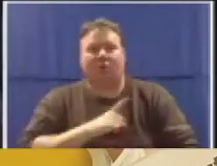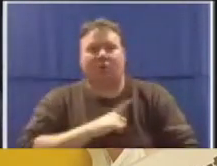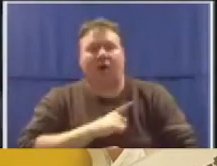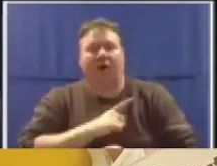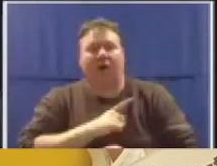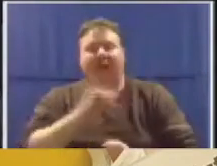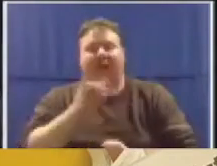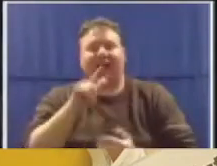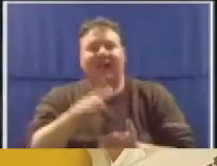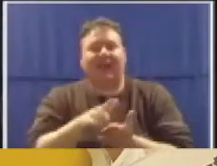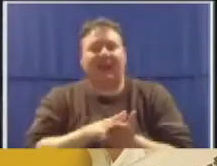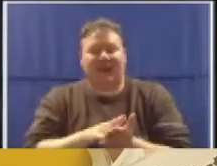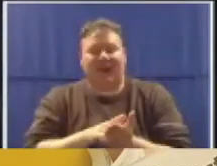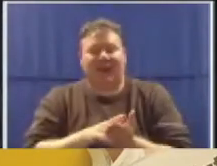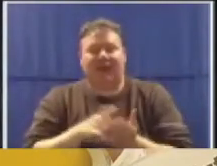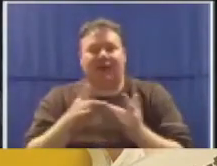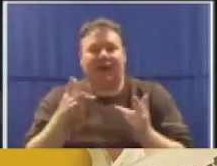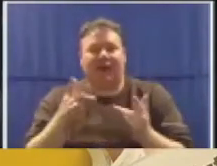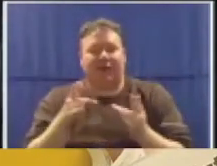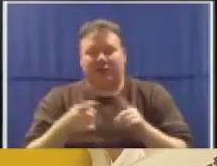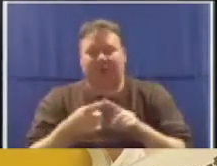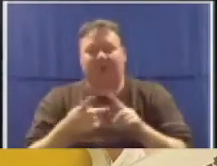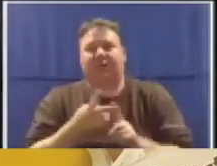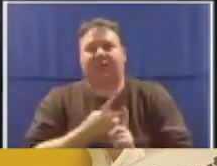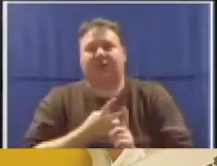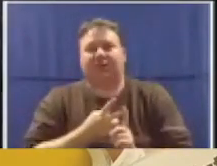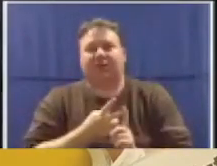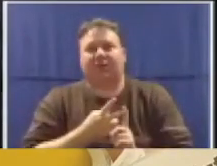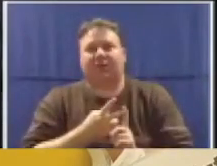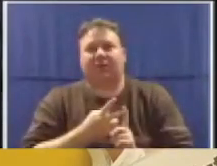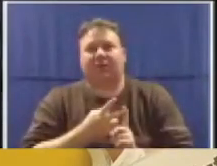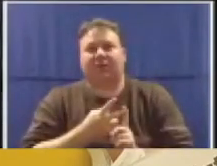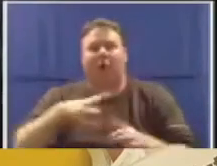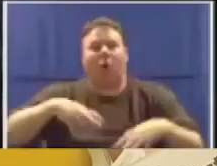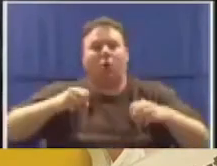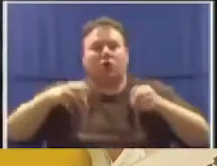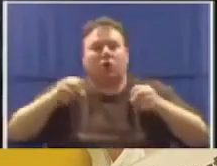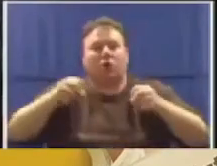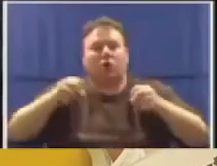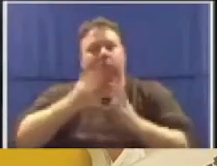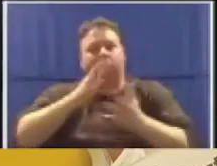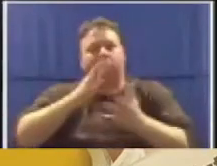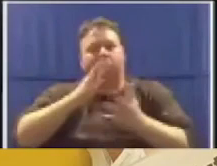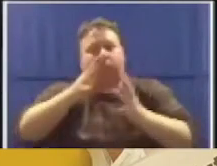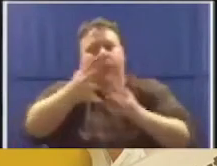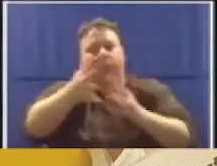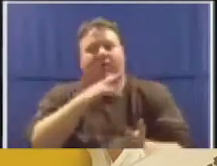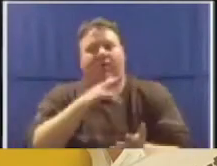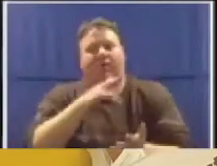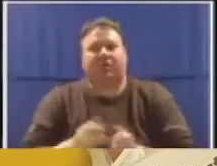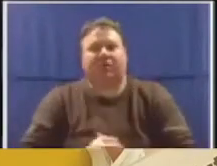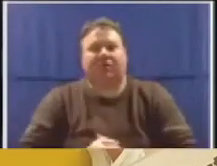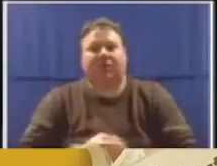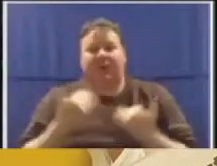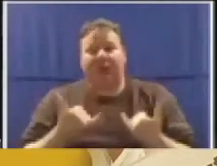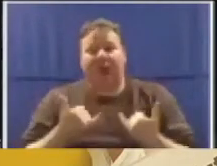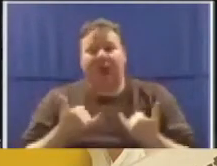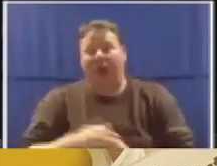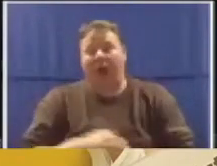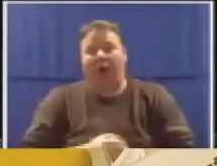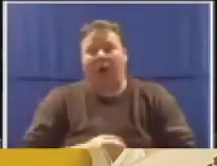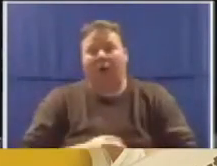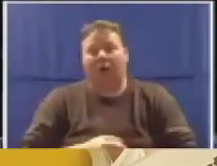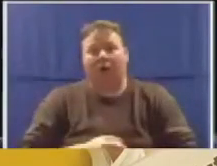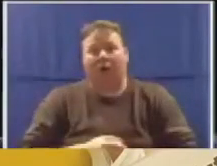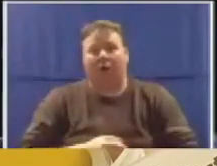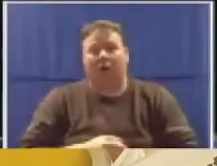connections, and the supercharged wear and tear of Eskom load shedding. So when these cable thieves strip copper